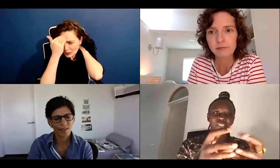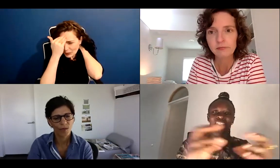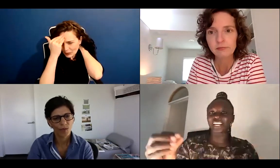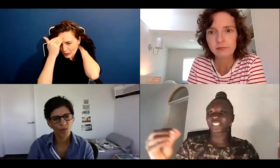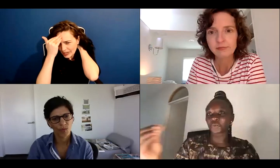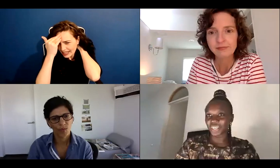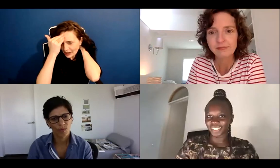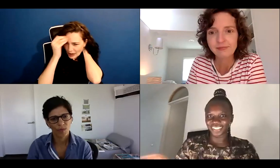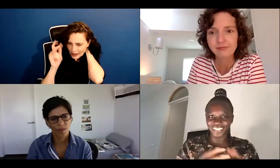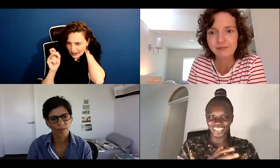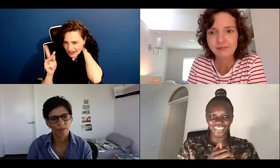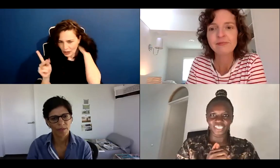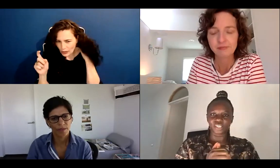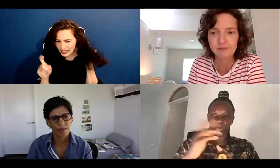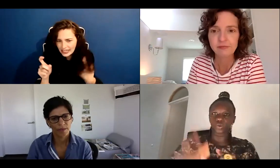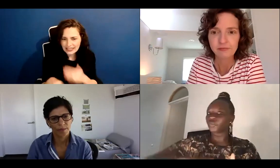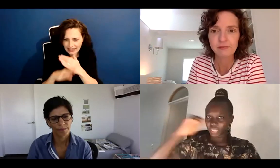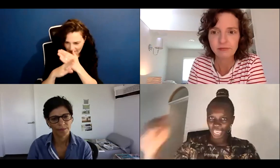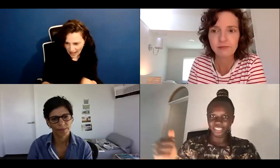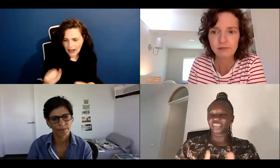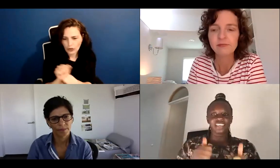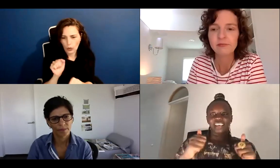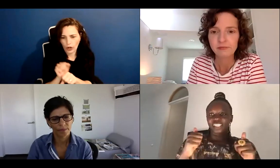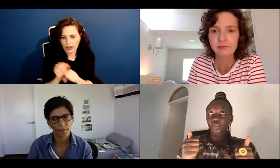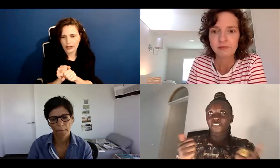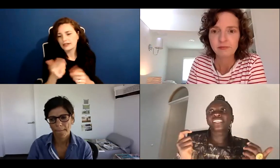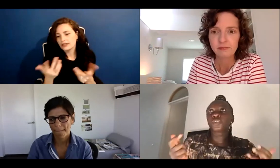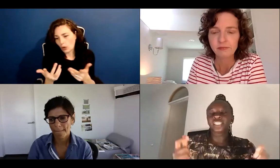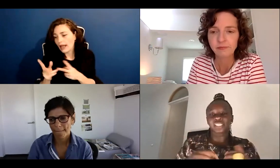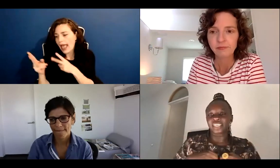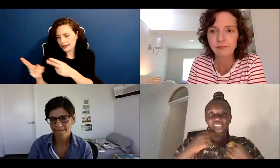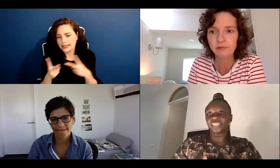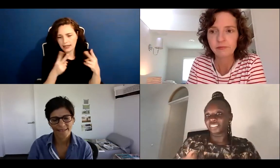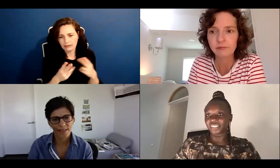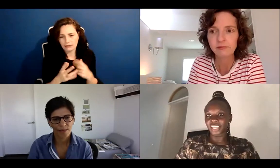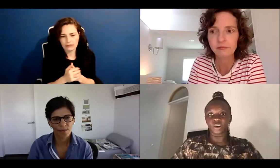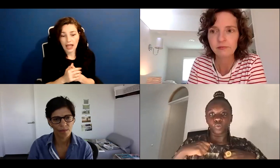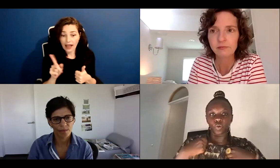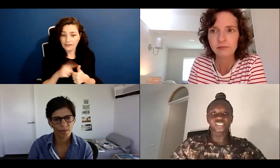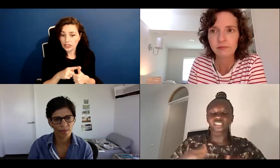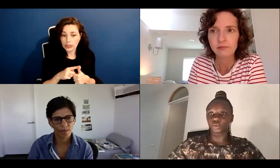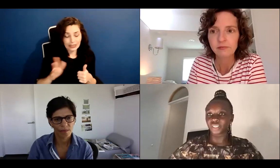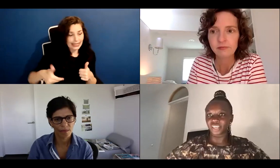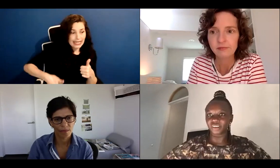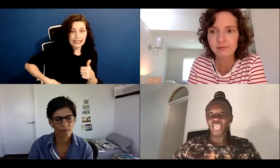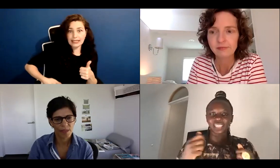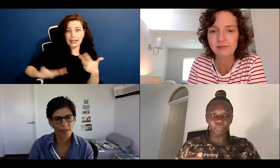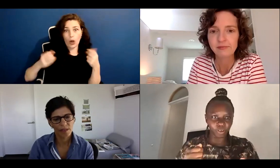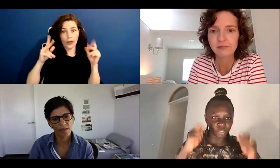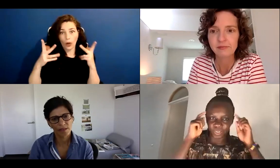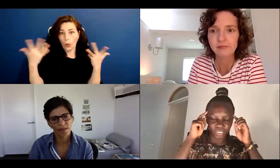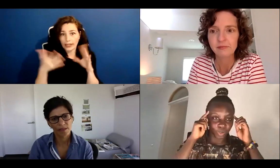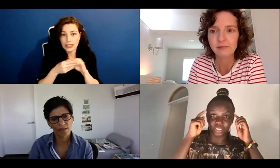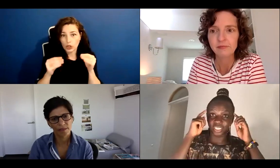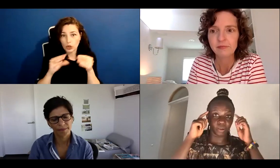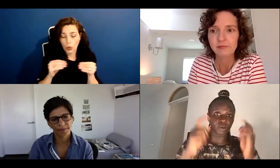how do we divide the work, yeah? So editing. So the first thing was just like instinct. It's like, what's the story? Yeah. At that point,